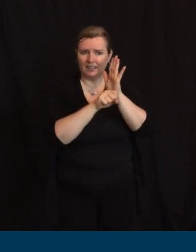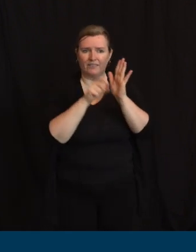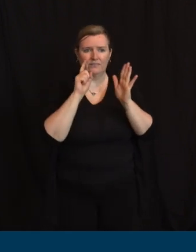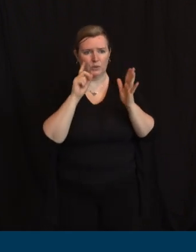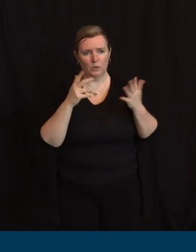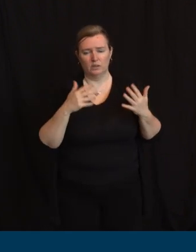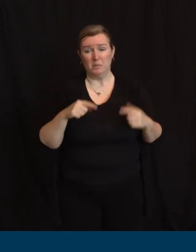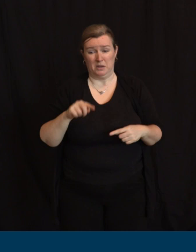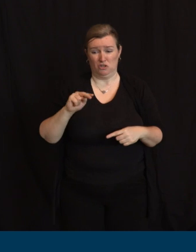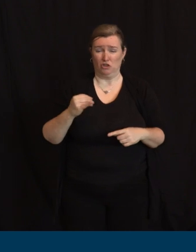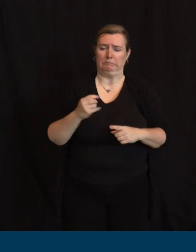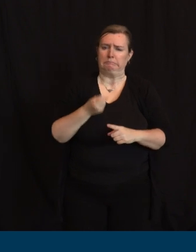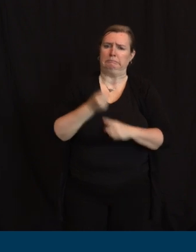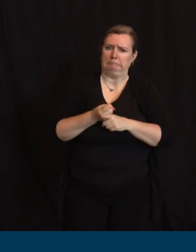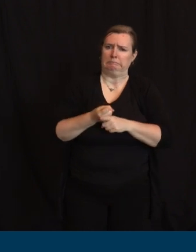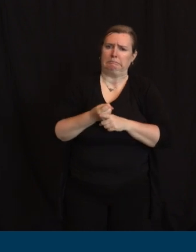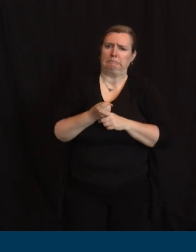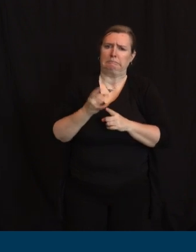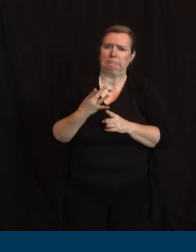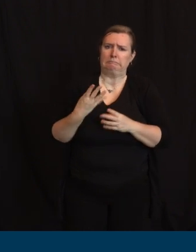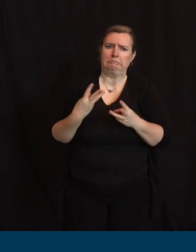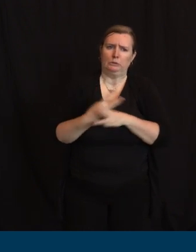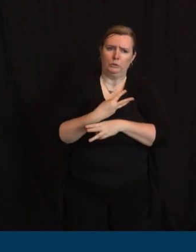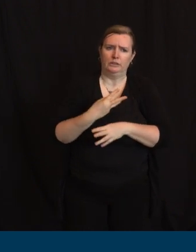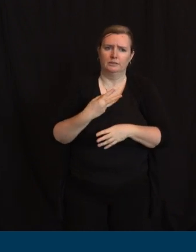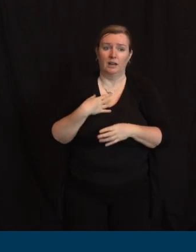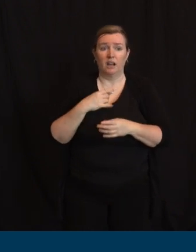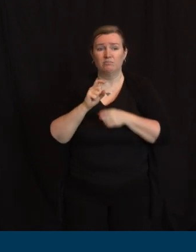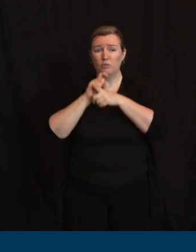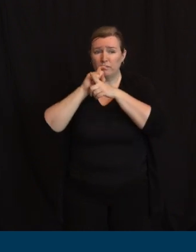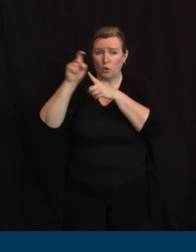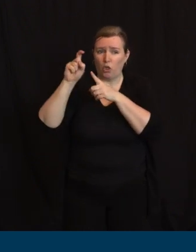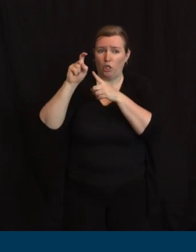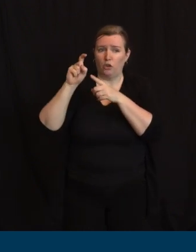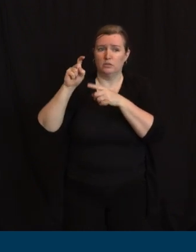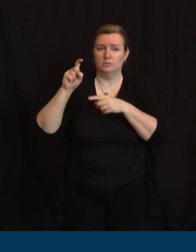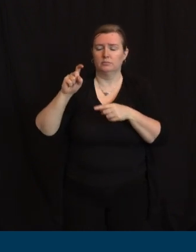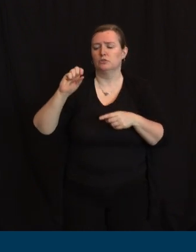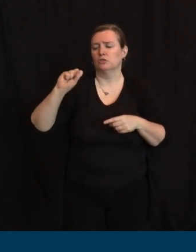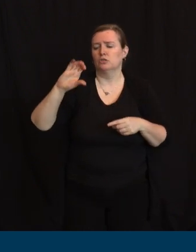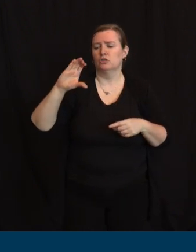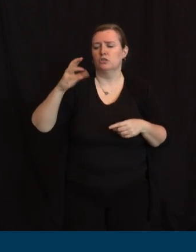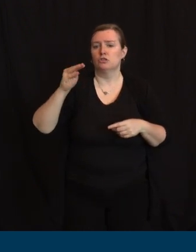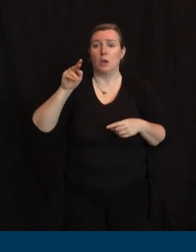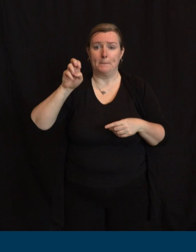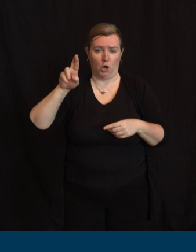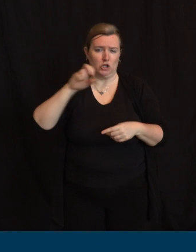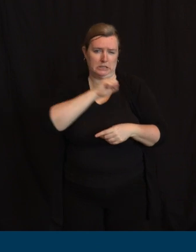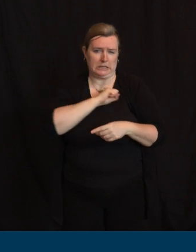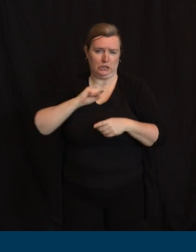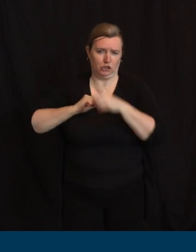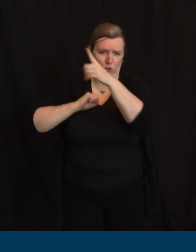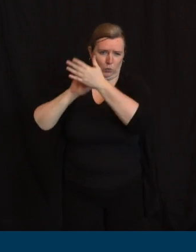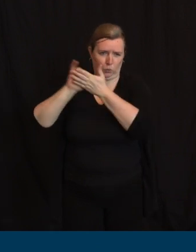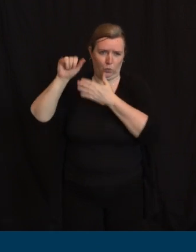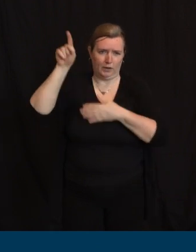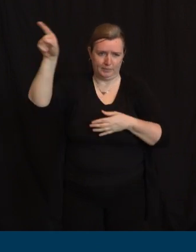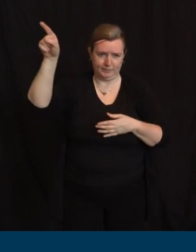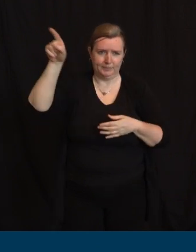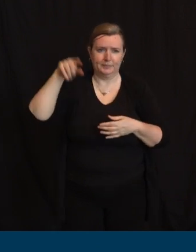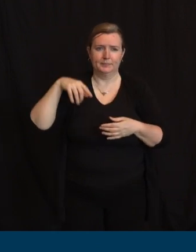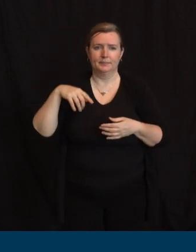Minority Leader Chuck Schumer, in addition to talking about direct state aid, we also talked about federal help for small businesses. And